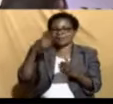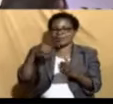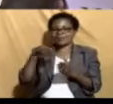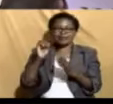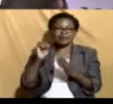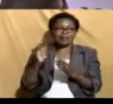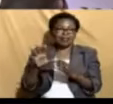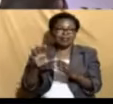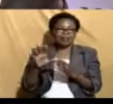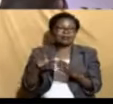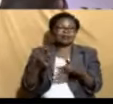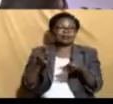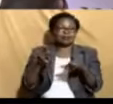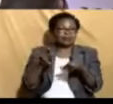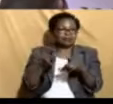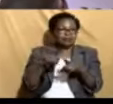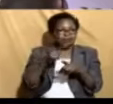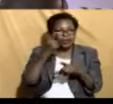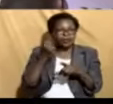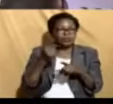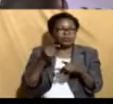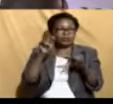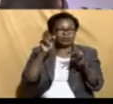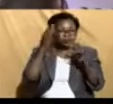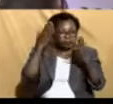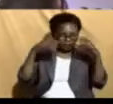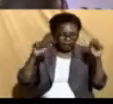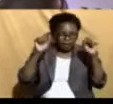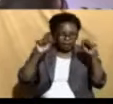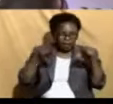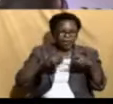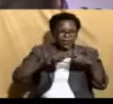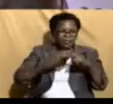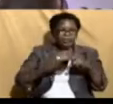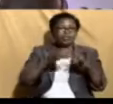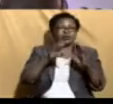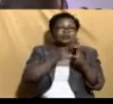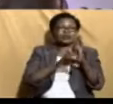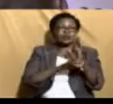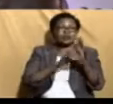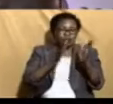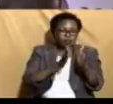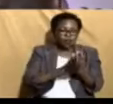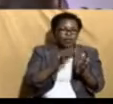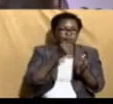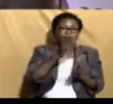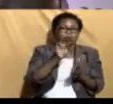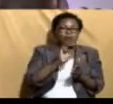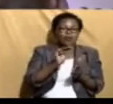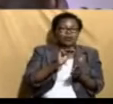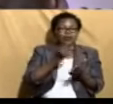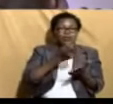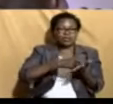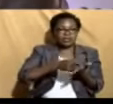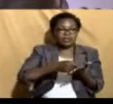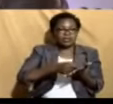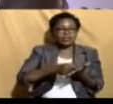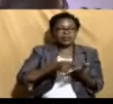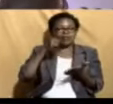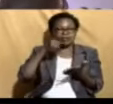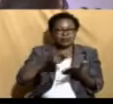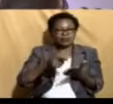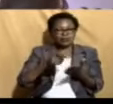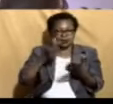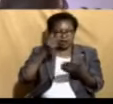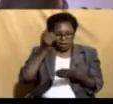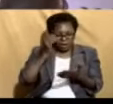events preceding the Constitution Amendment Bill 2020 and the 1 million signatures were constitutional acts